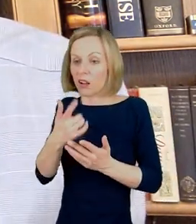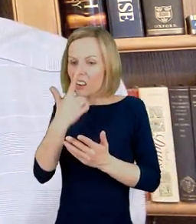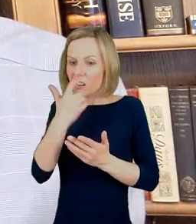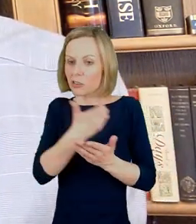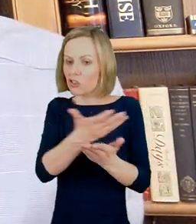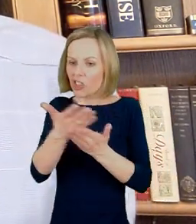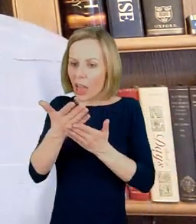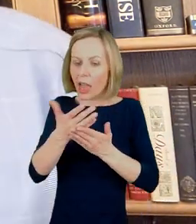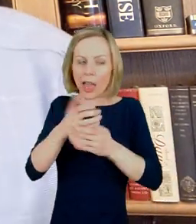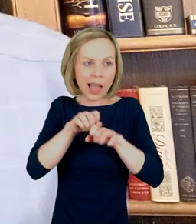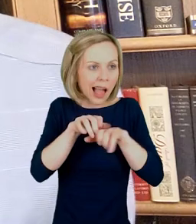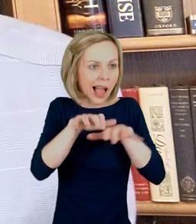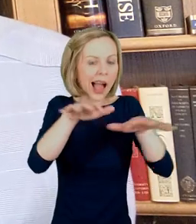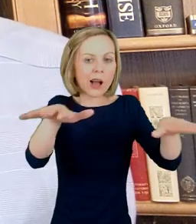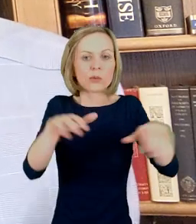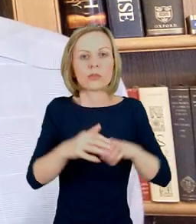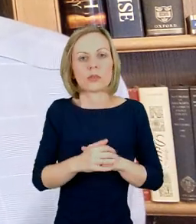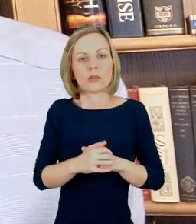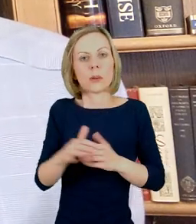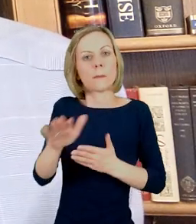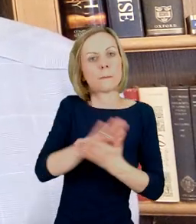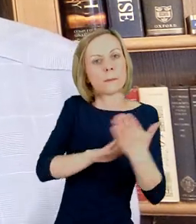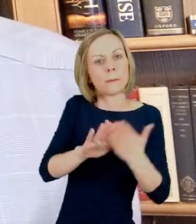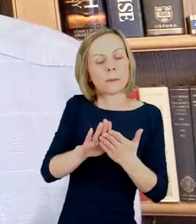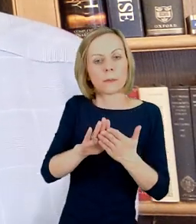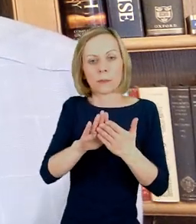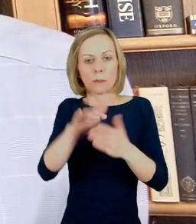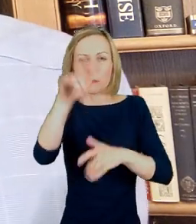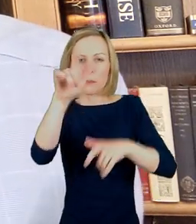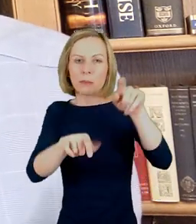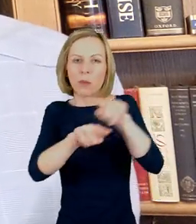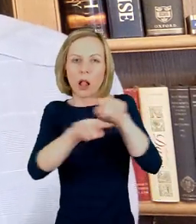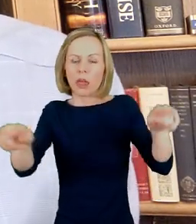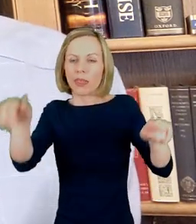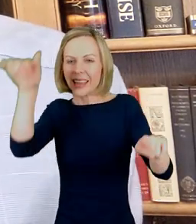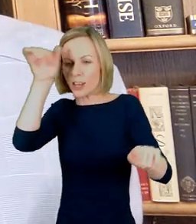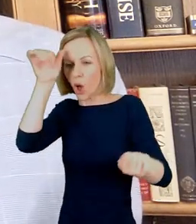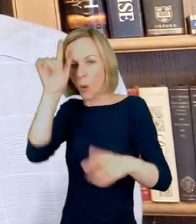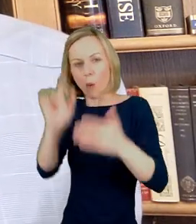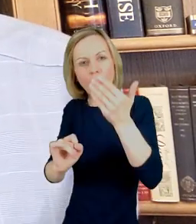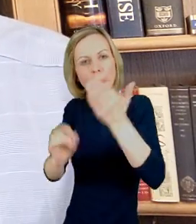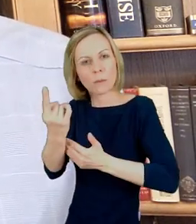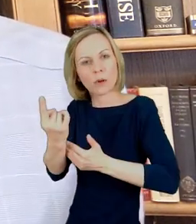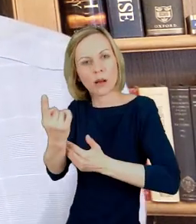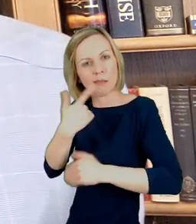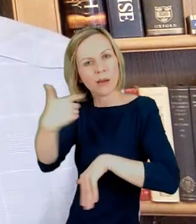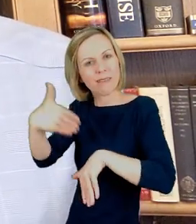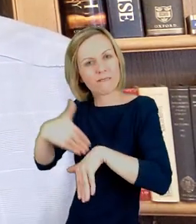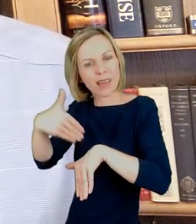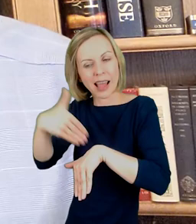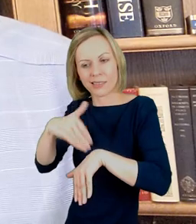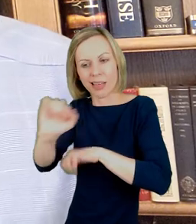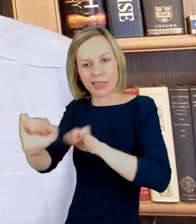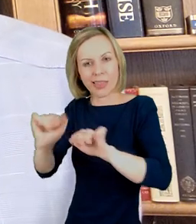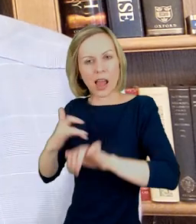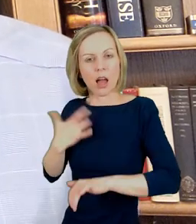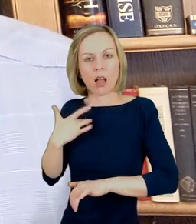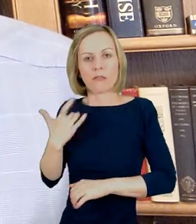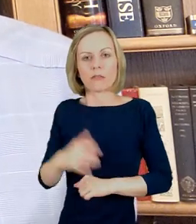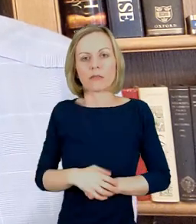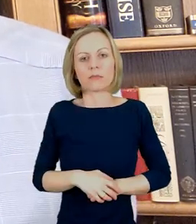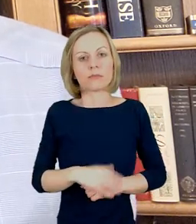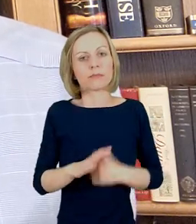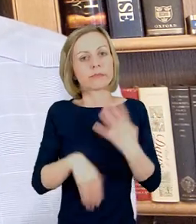able to share those stories more widely so that people get a sense of the impact that modern day slavery has on